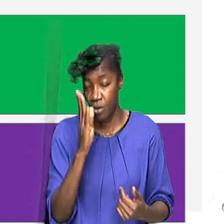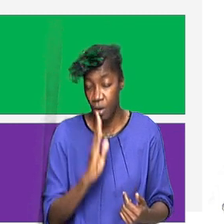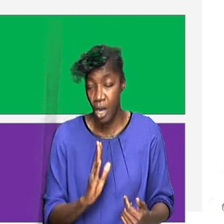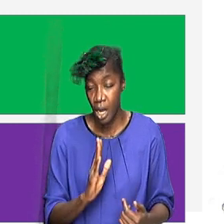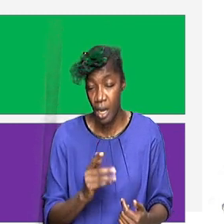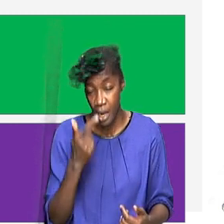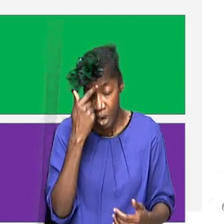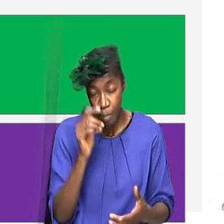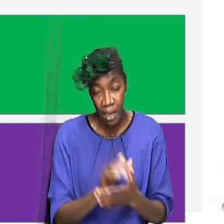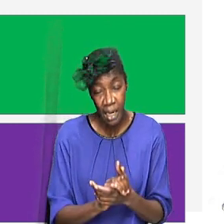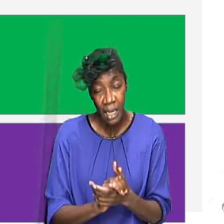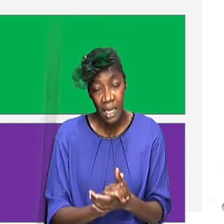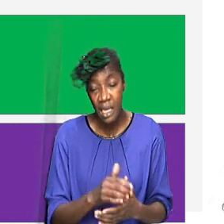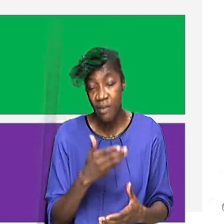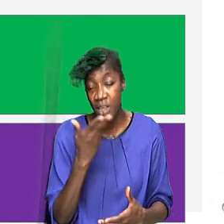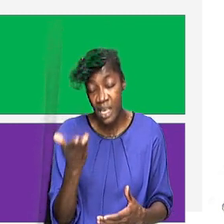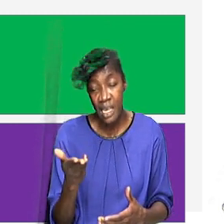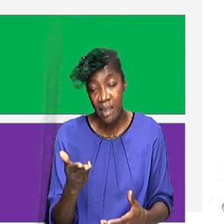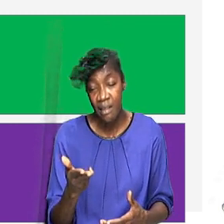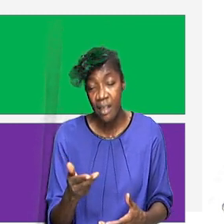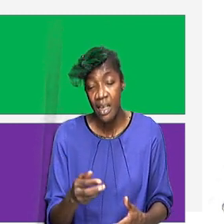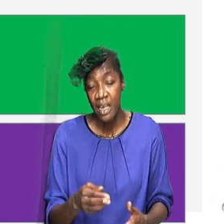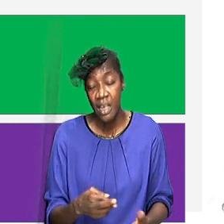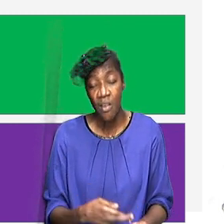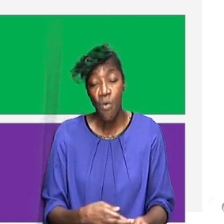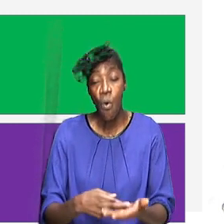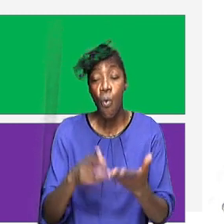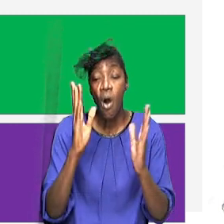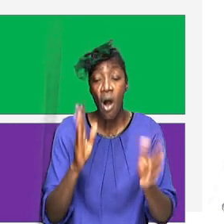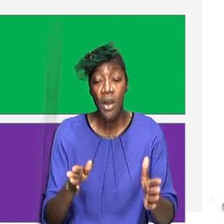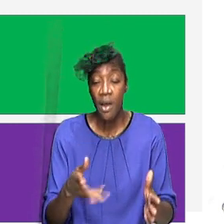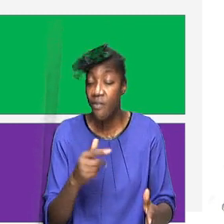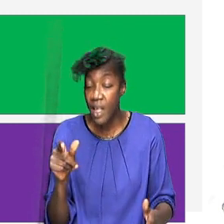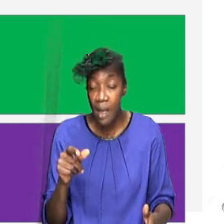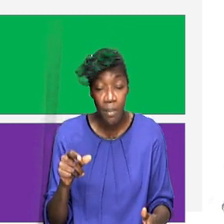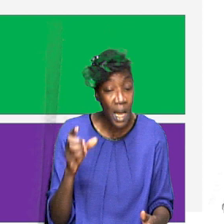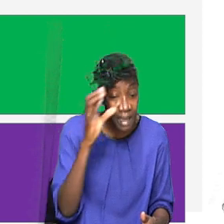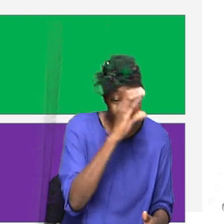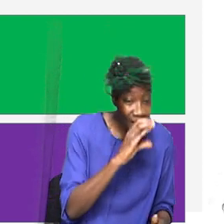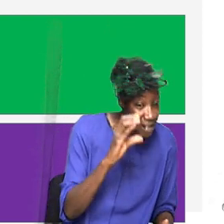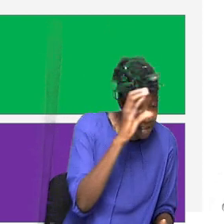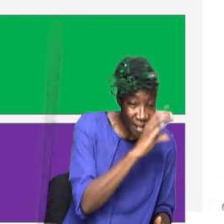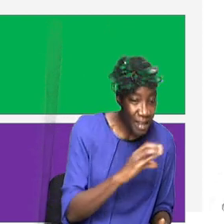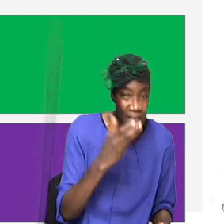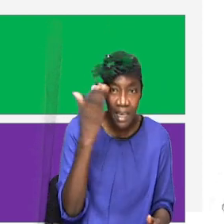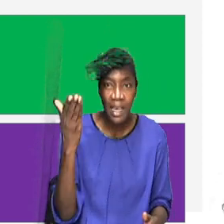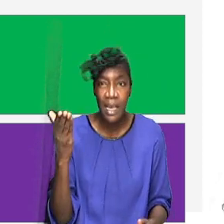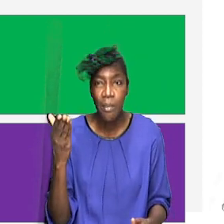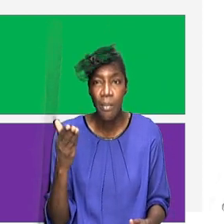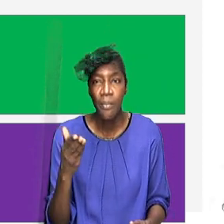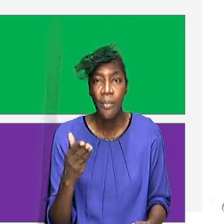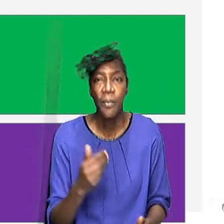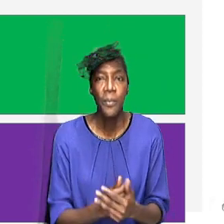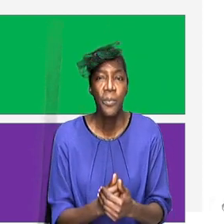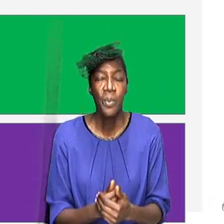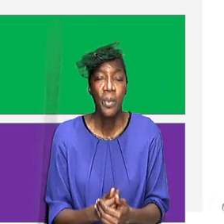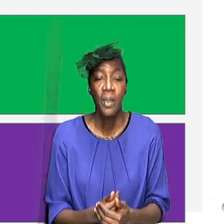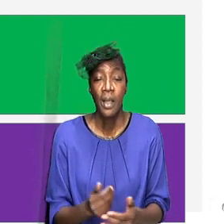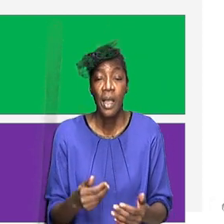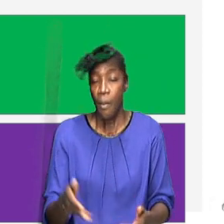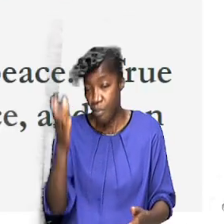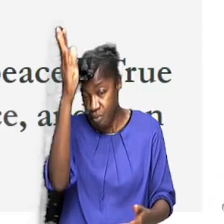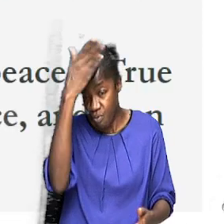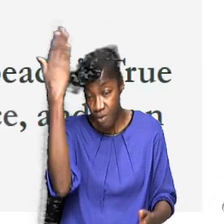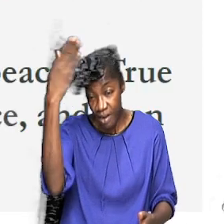that he is, and that is a reward of them that diligently seek him. And then the presence of God brings deliverance and